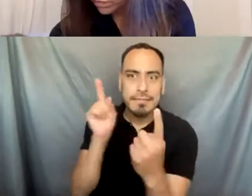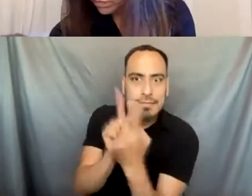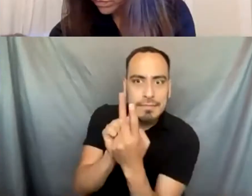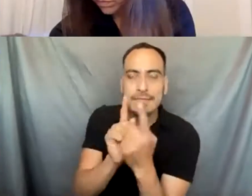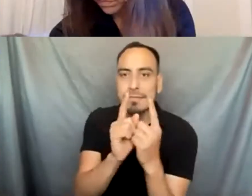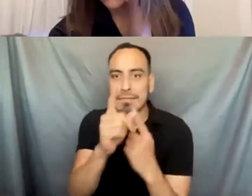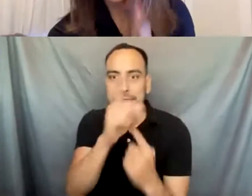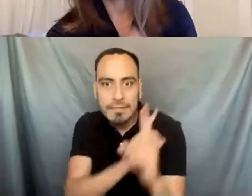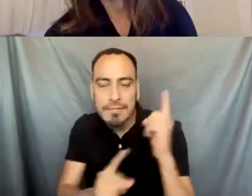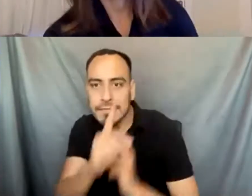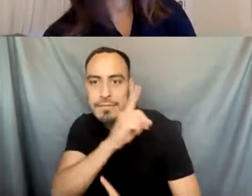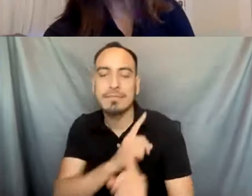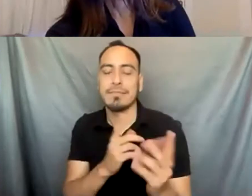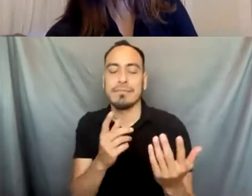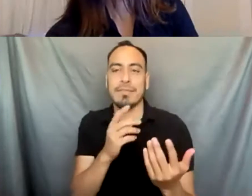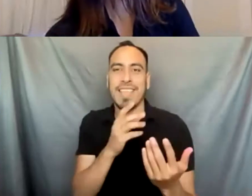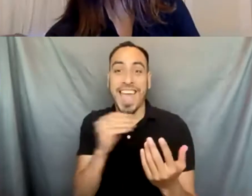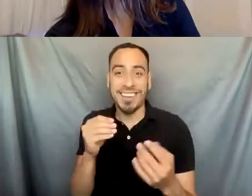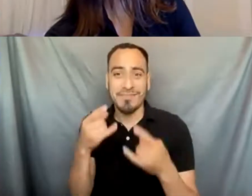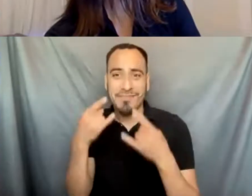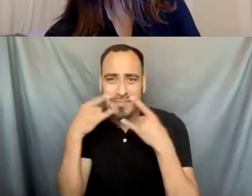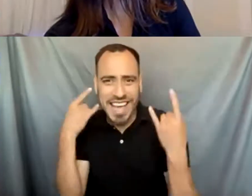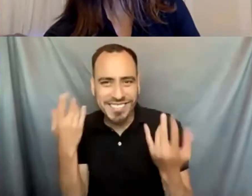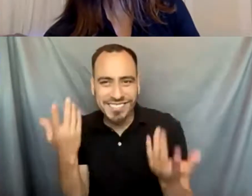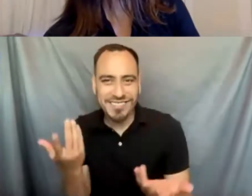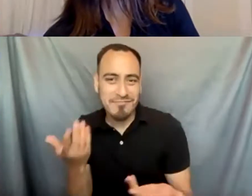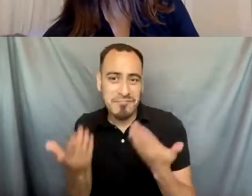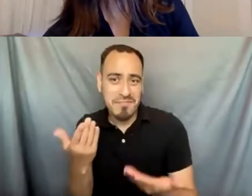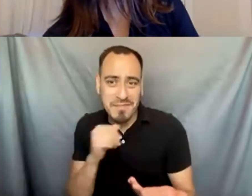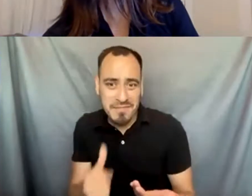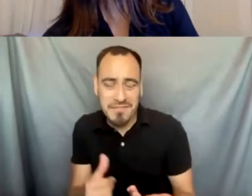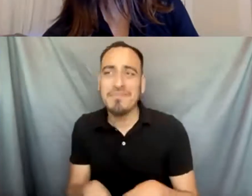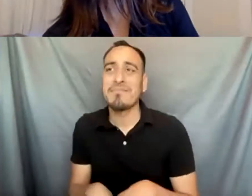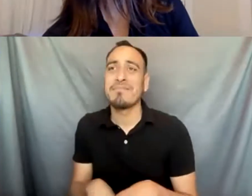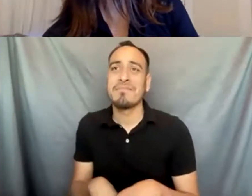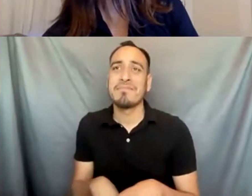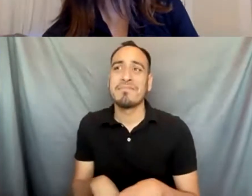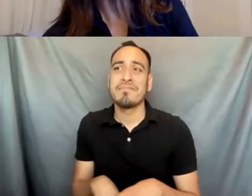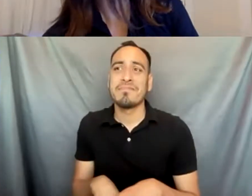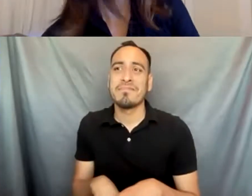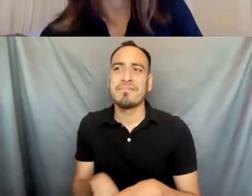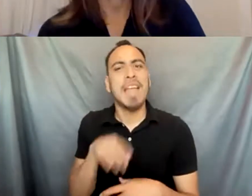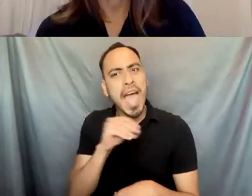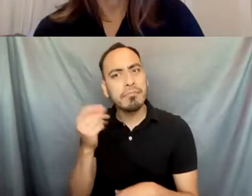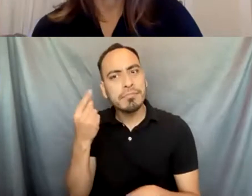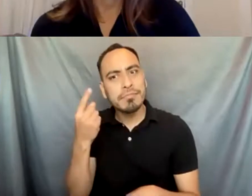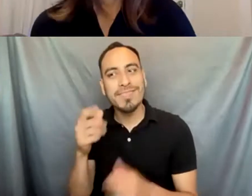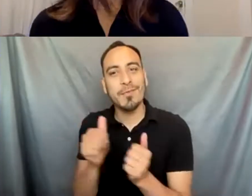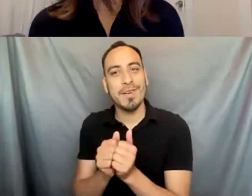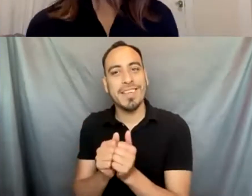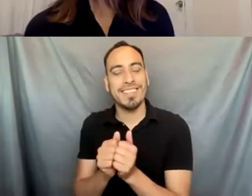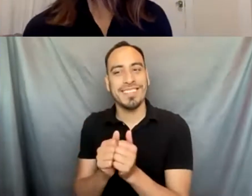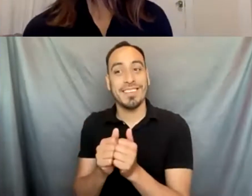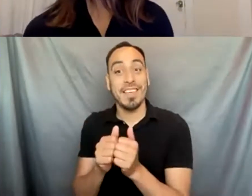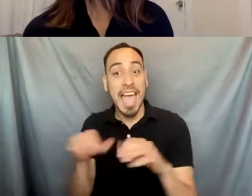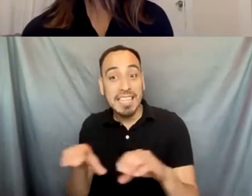called for. And then there are other factors that go along with that, right? Even if during an activity, everybody is abiding by the guidance,